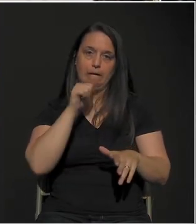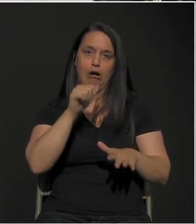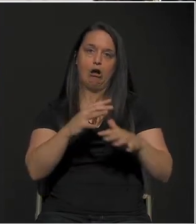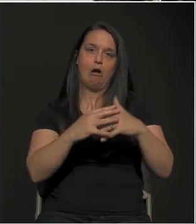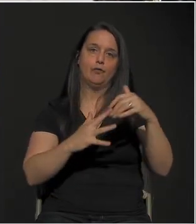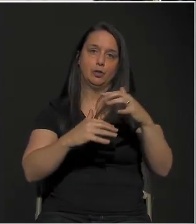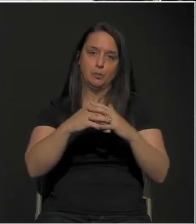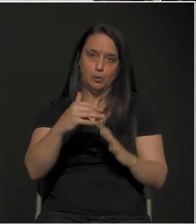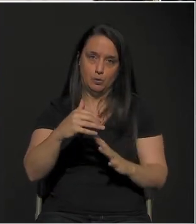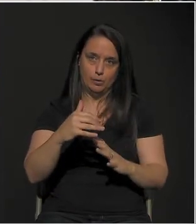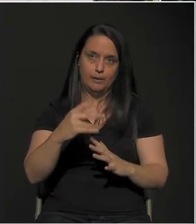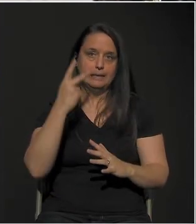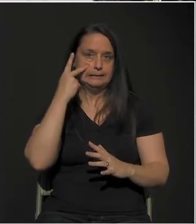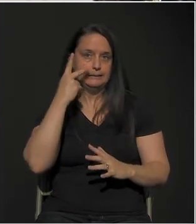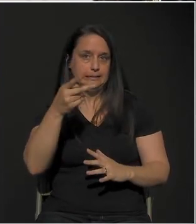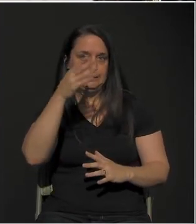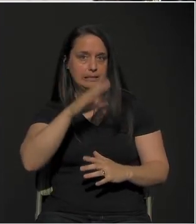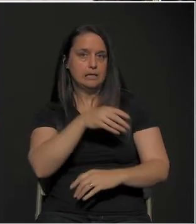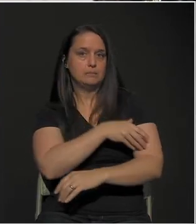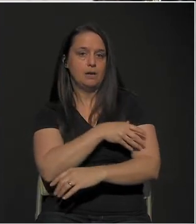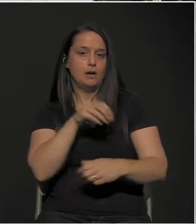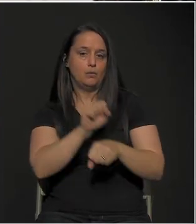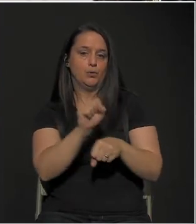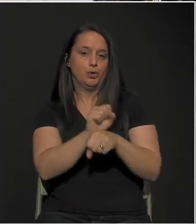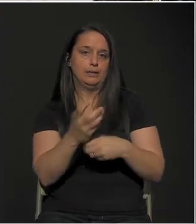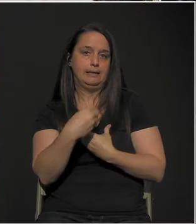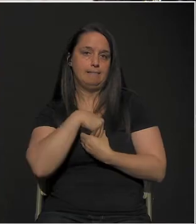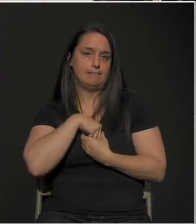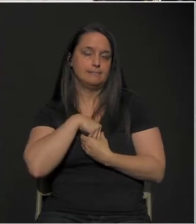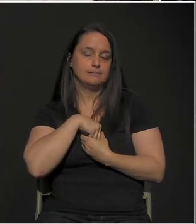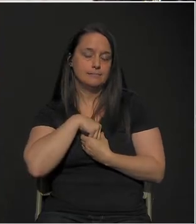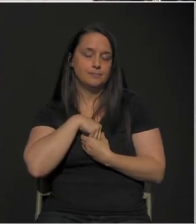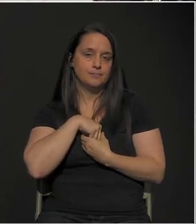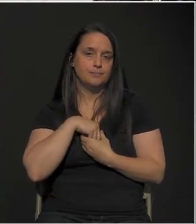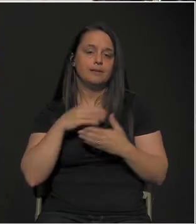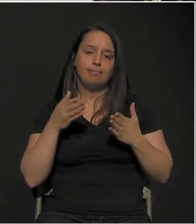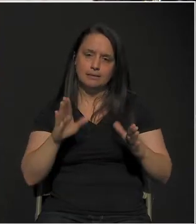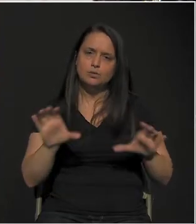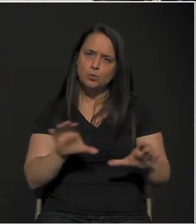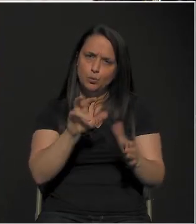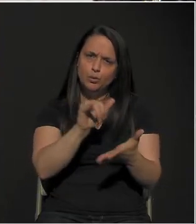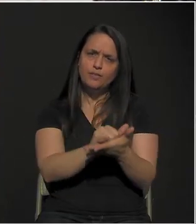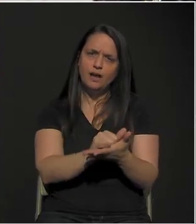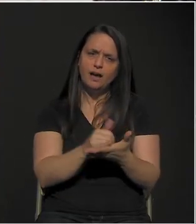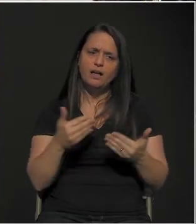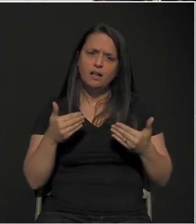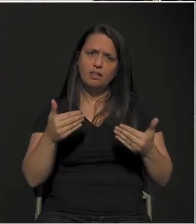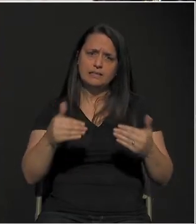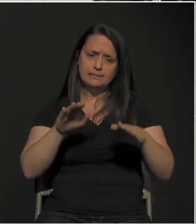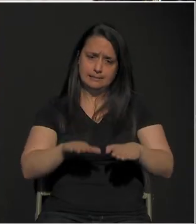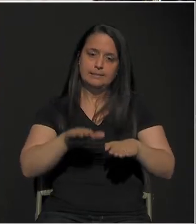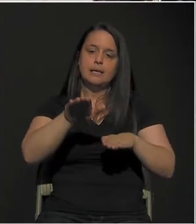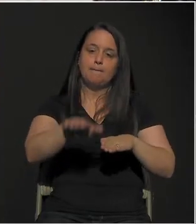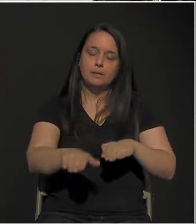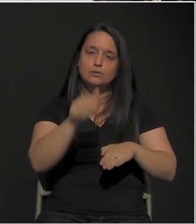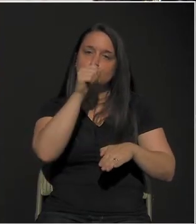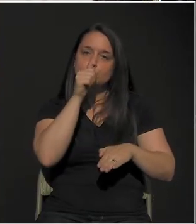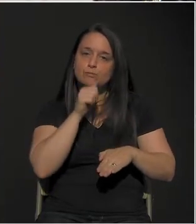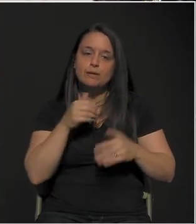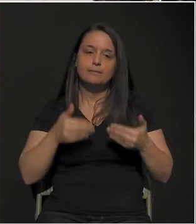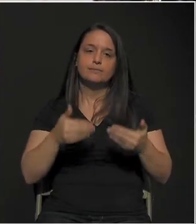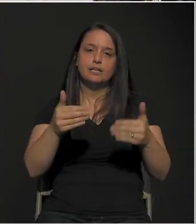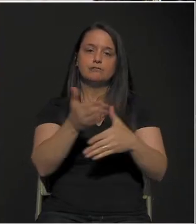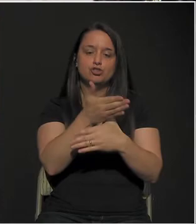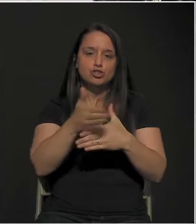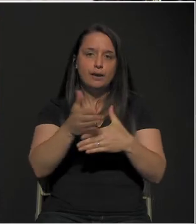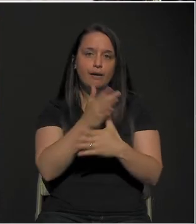the power of God at work in us. Let us do that. Let us step into the suffering. Let us share the gospel. Let us